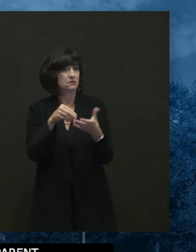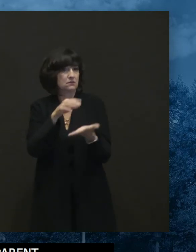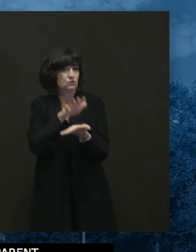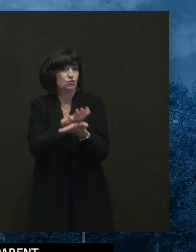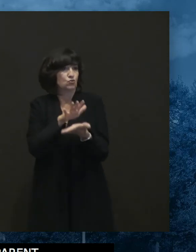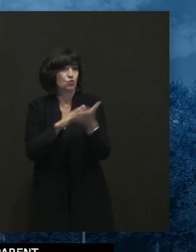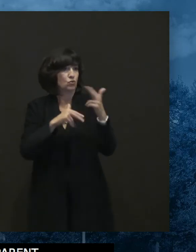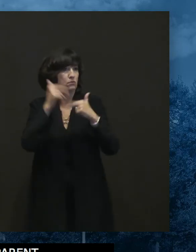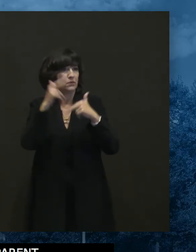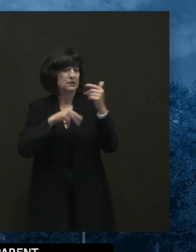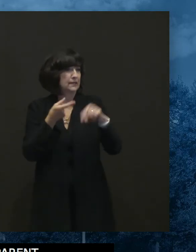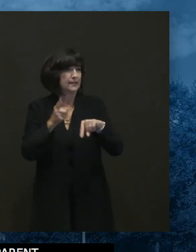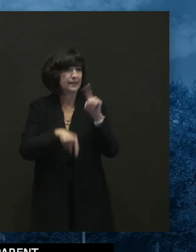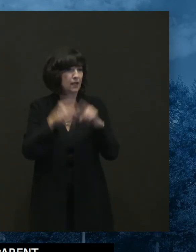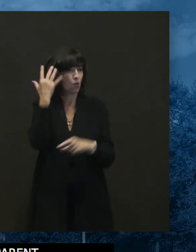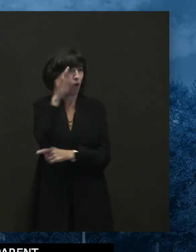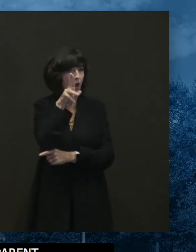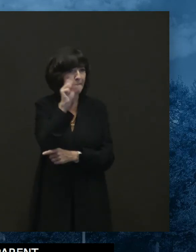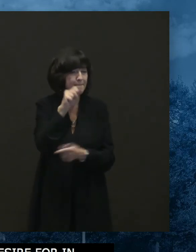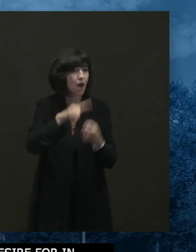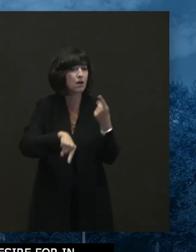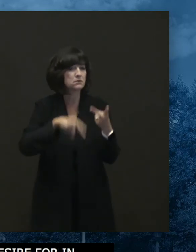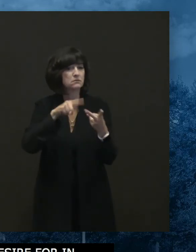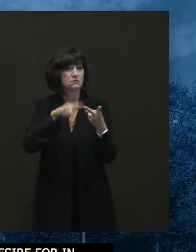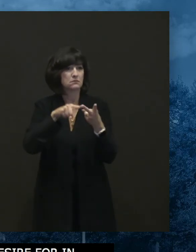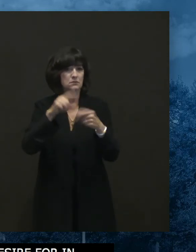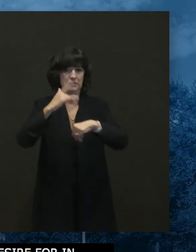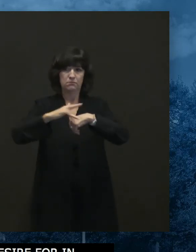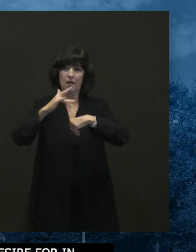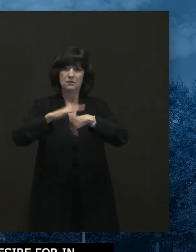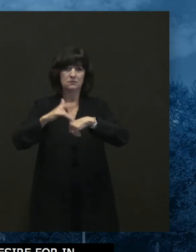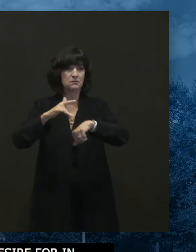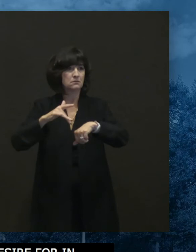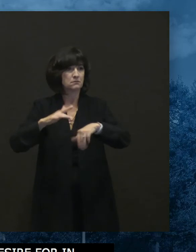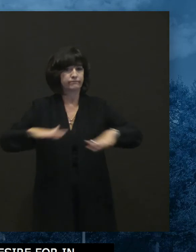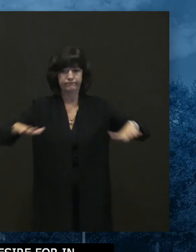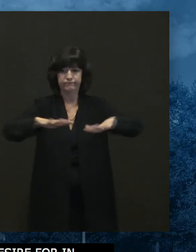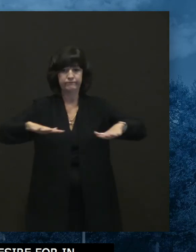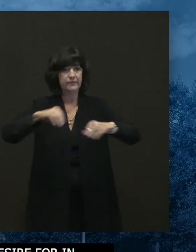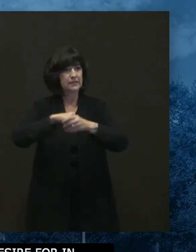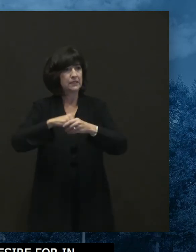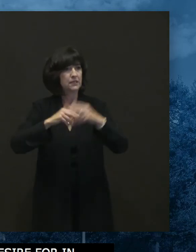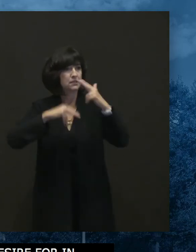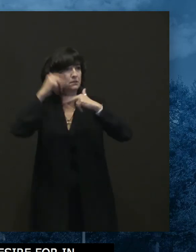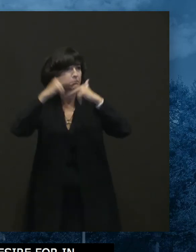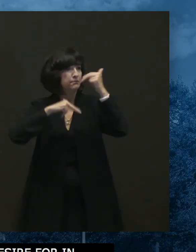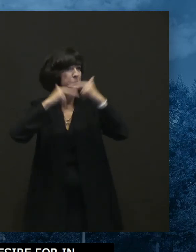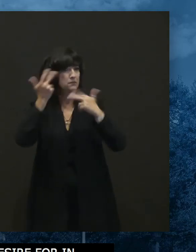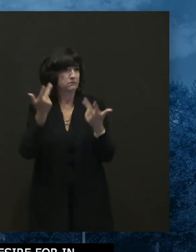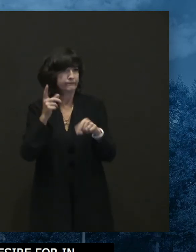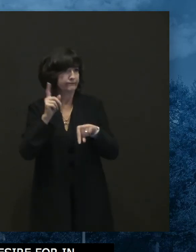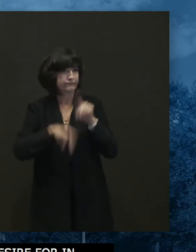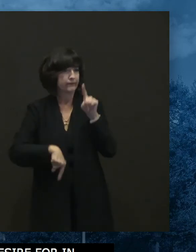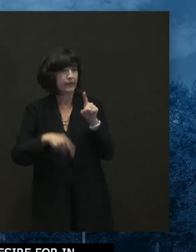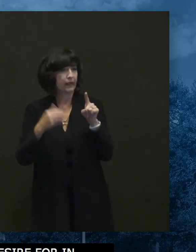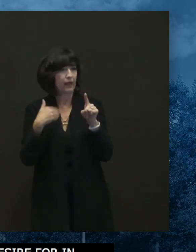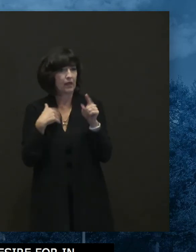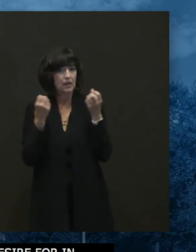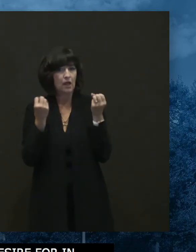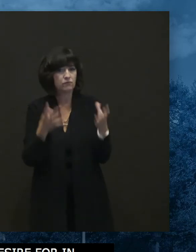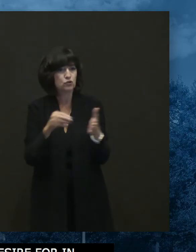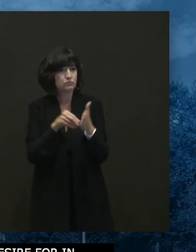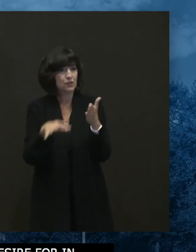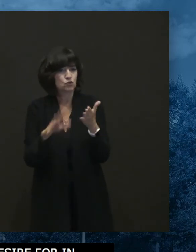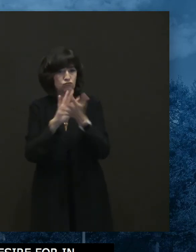spaces, buses, and all the rest of that. And so they are working hard and figuring it, not just the ones